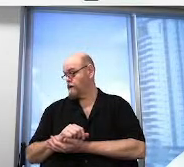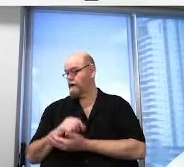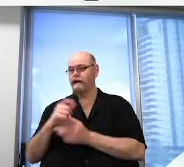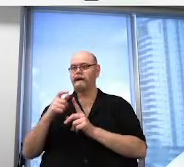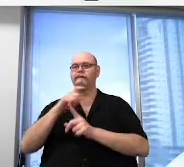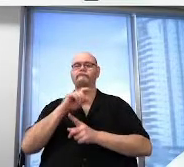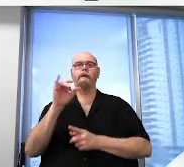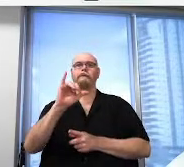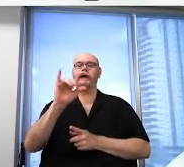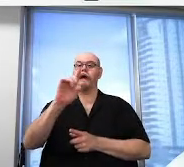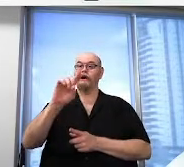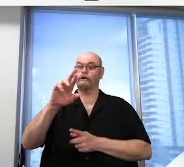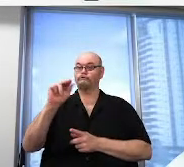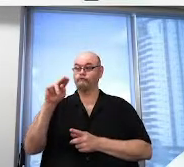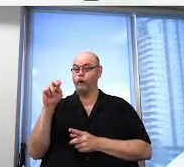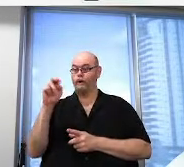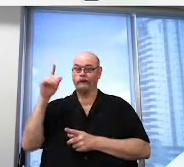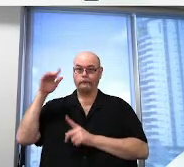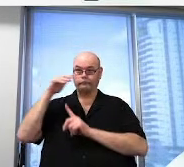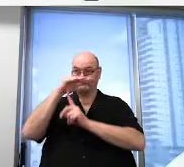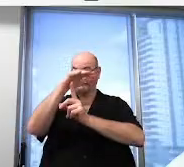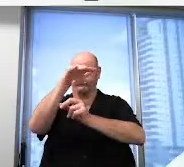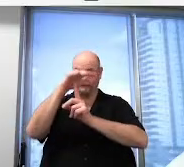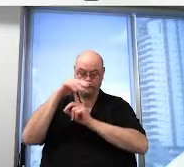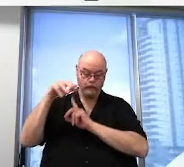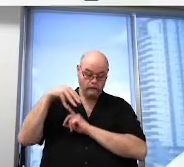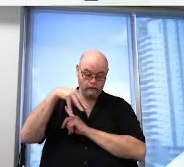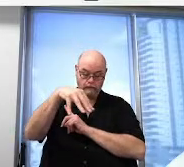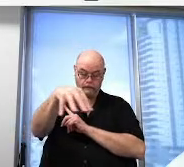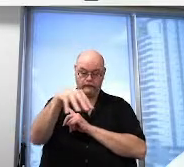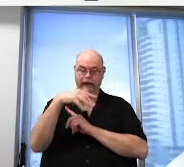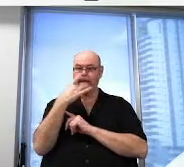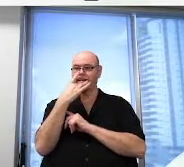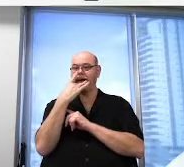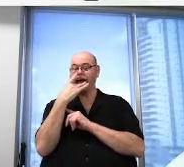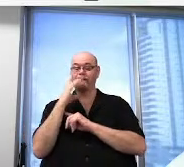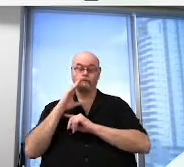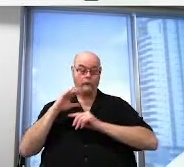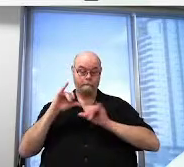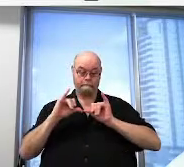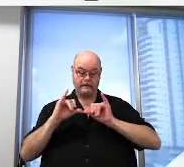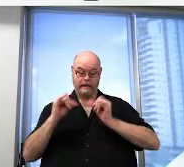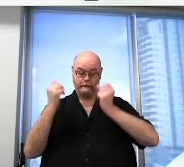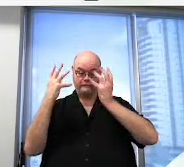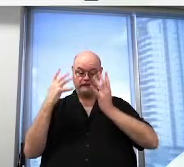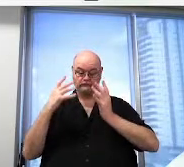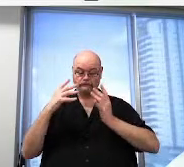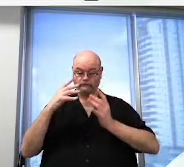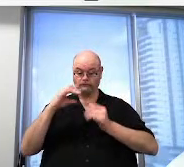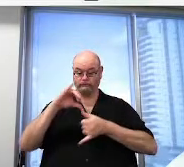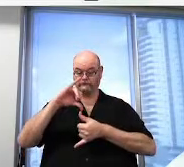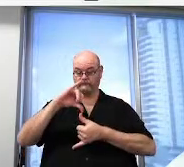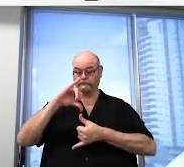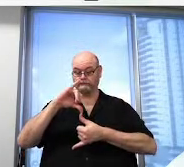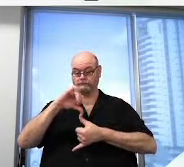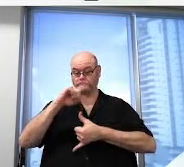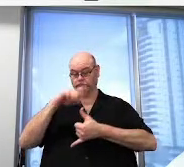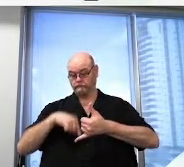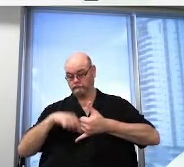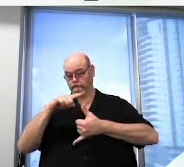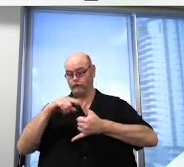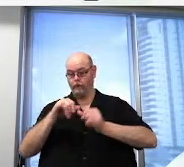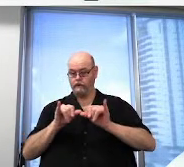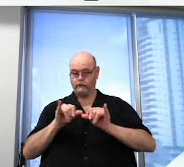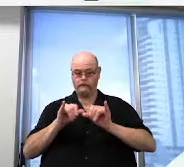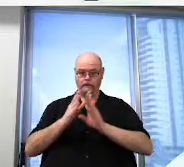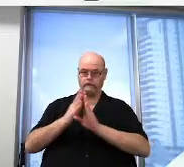it's from a source like a drone or a helicopter, you can emit light and it will measure the distances and